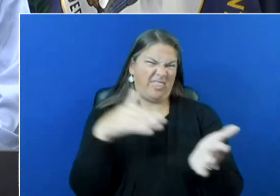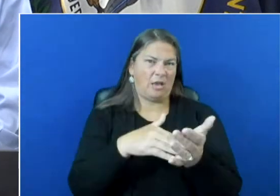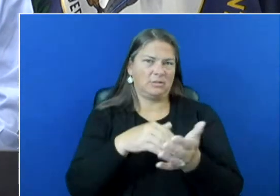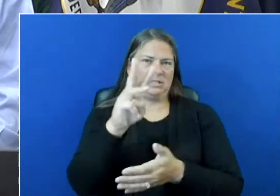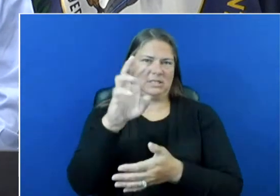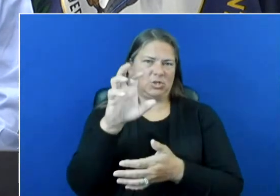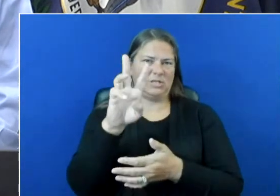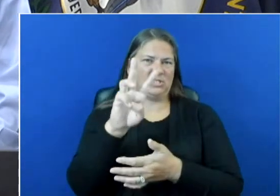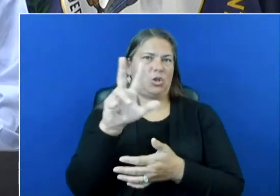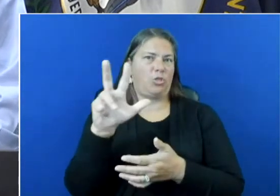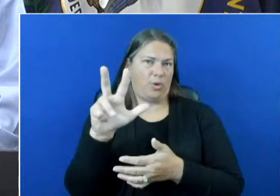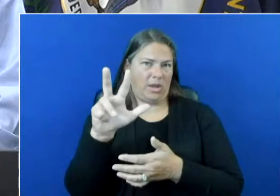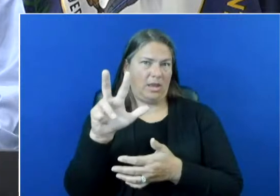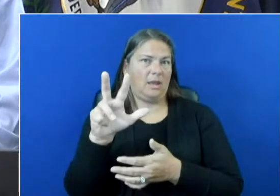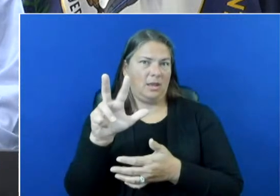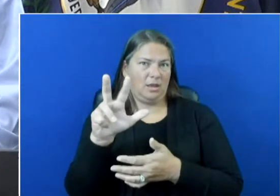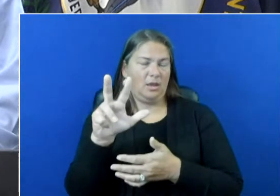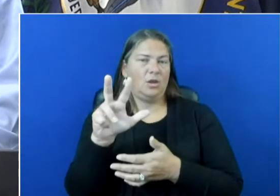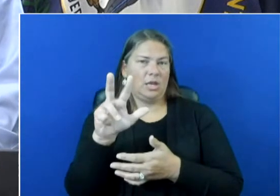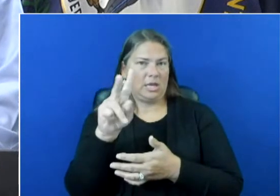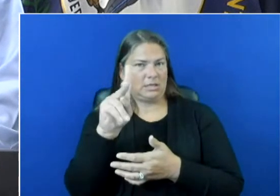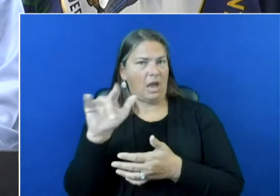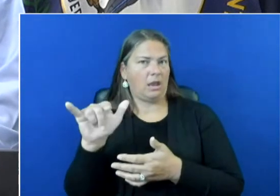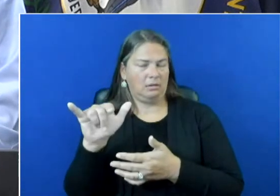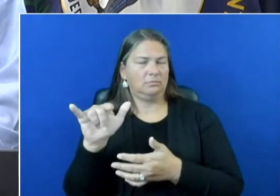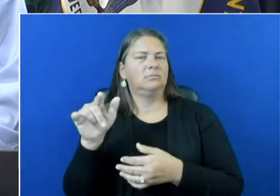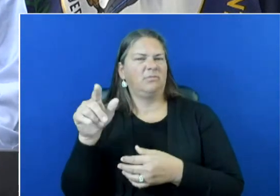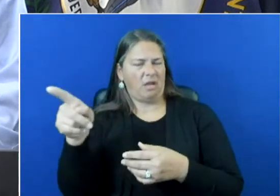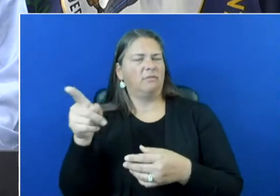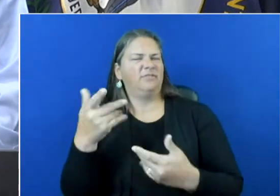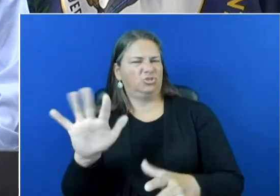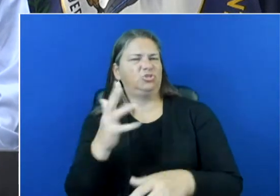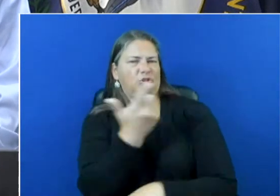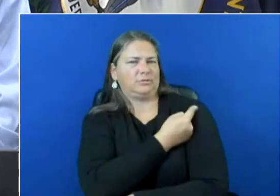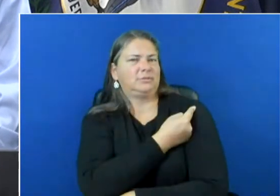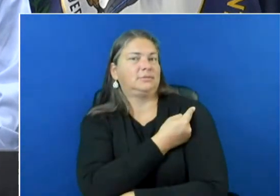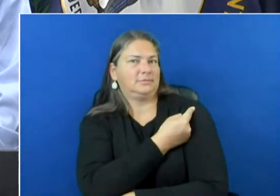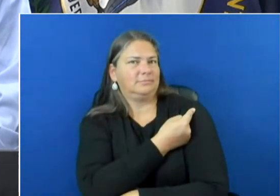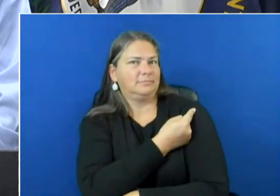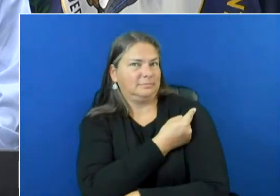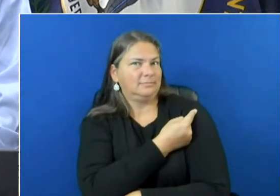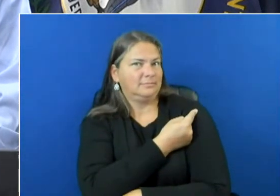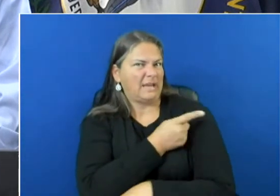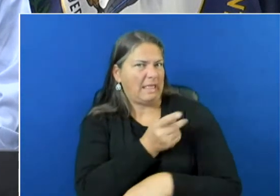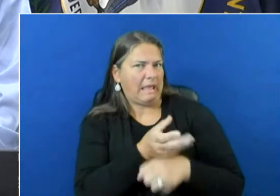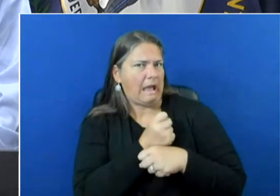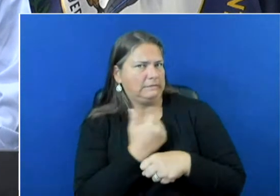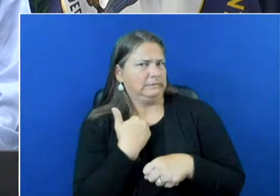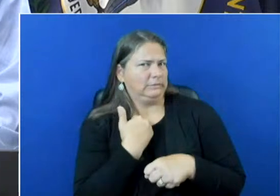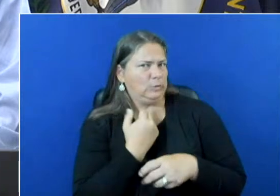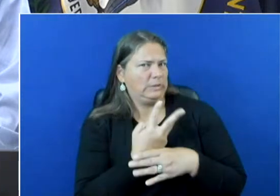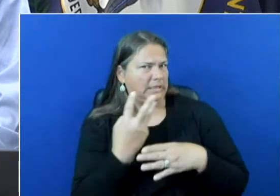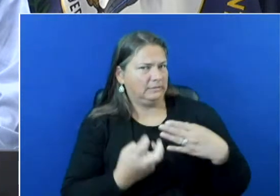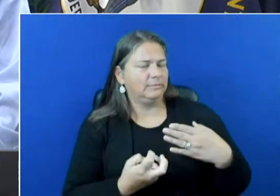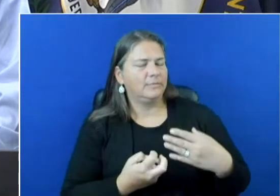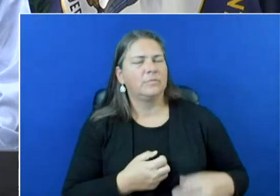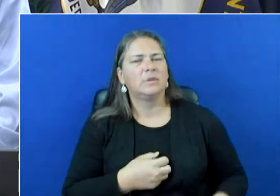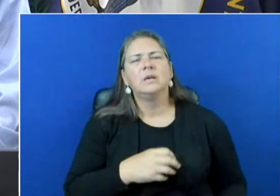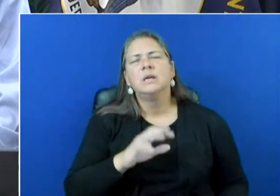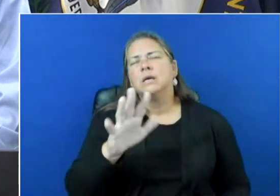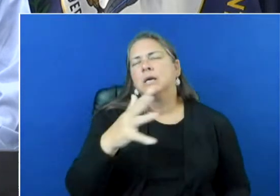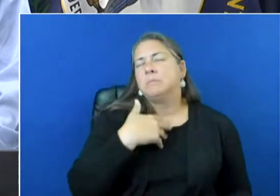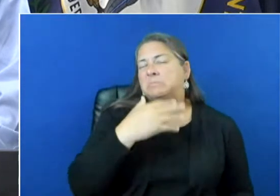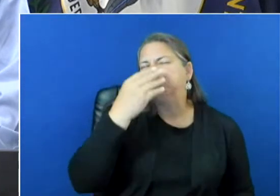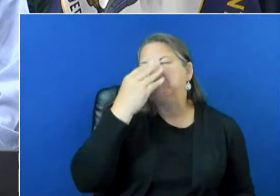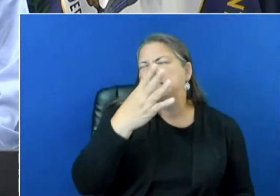22,663 new Kentuckians vaccinated. And let me just give you an idea about the pace of what that